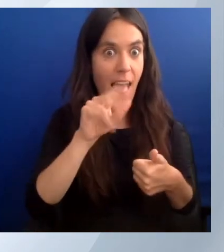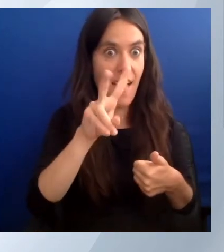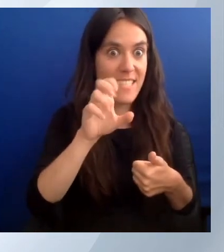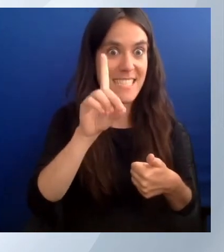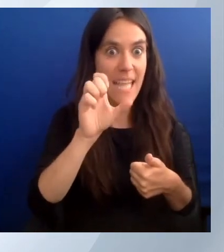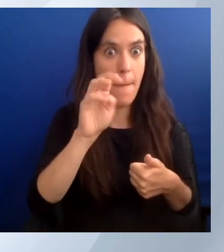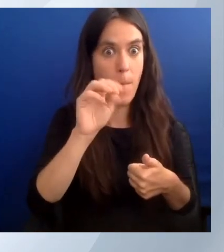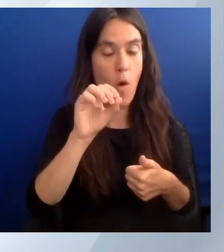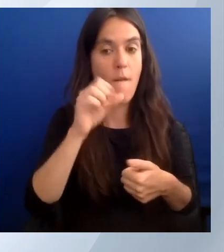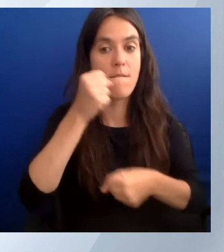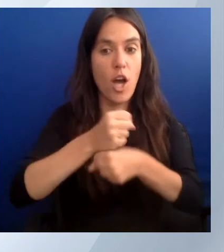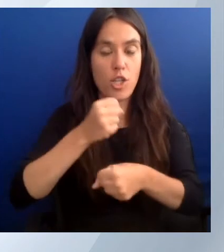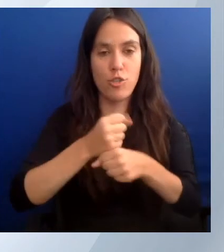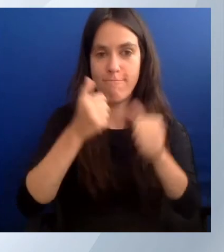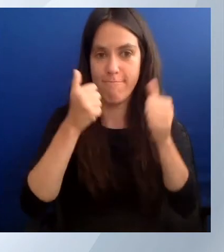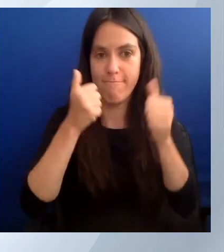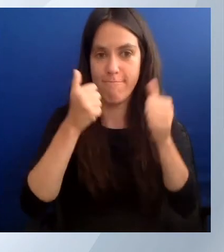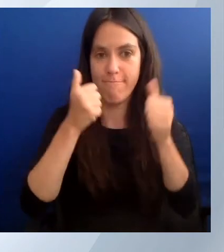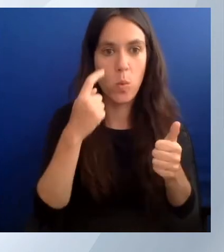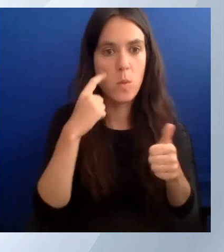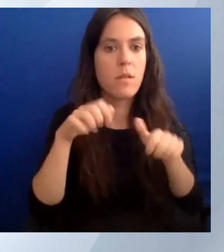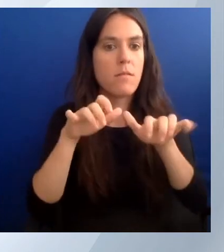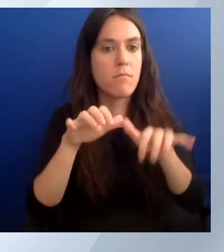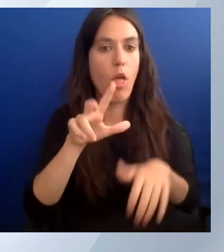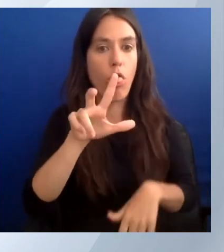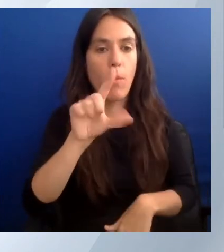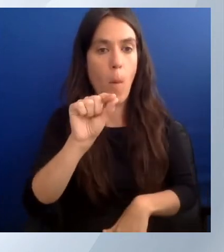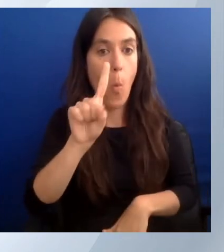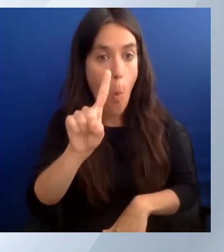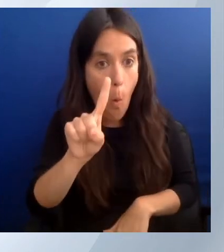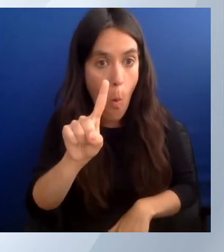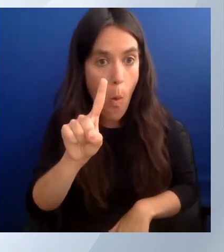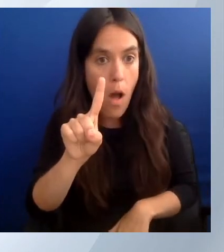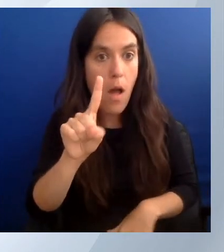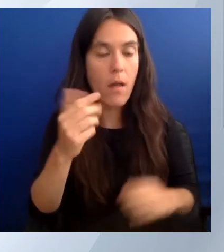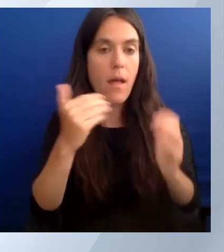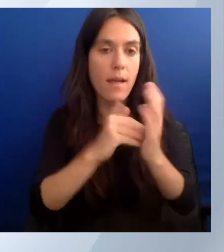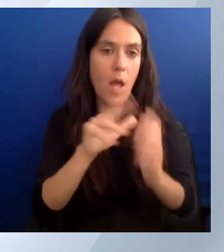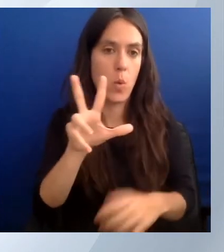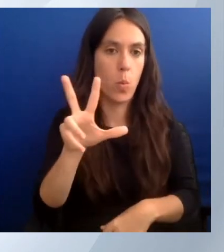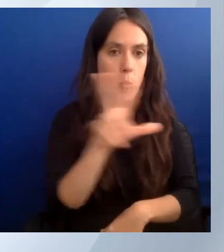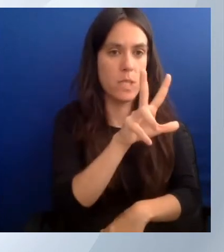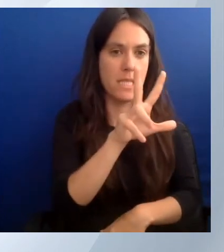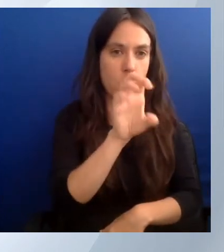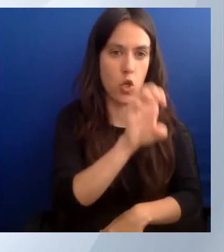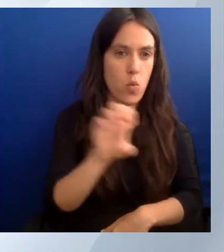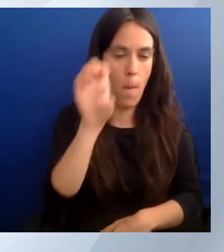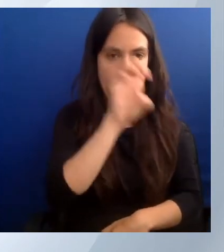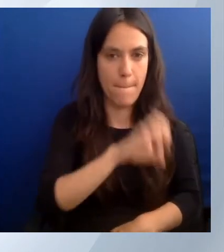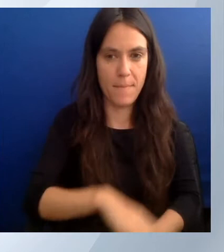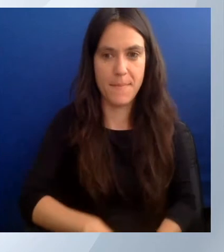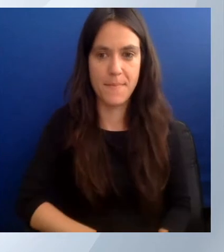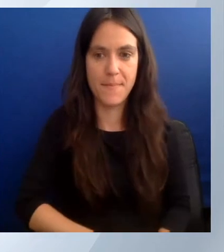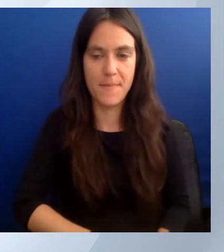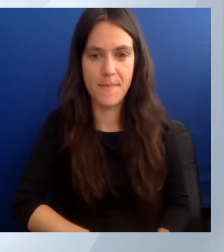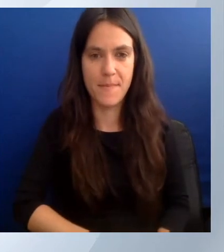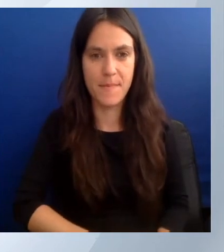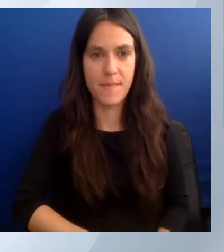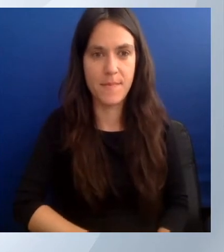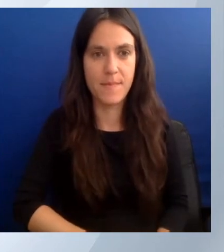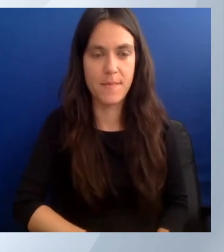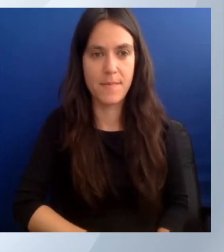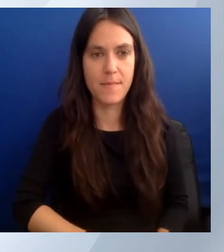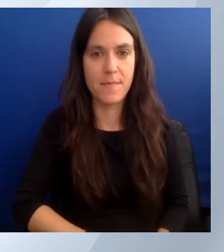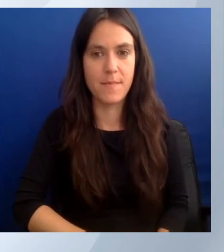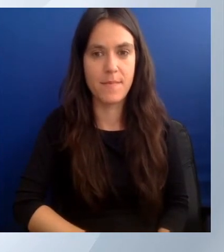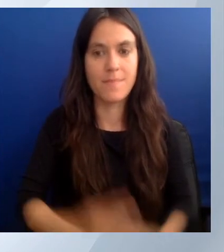on .NET Core. We're going to be running on 3.1. And again, we want to be running in West Europe. And then we need to have a look at the